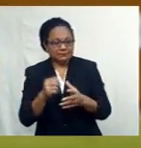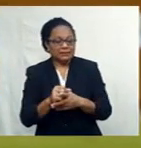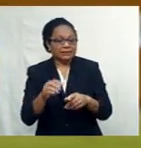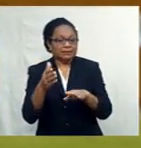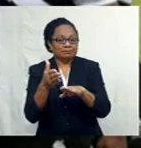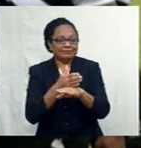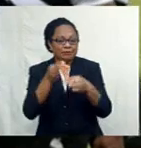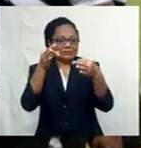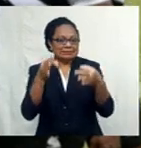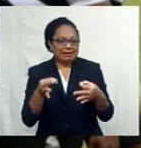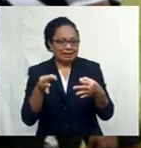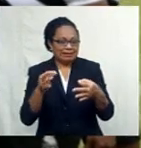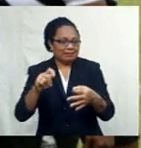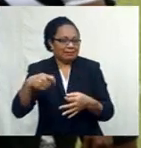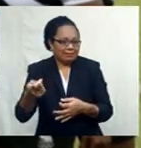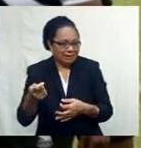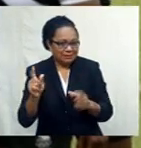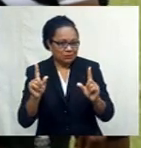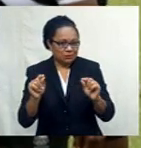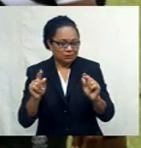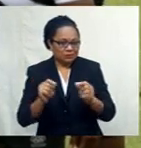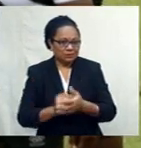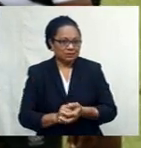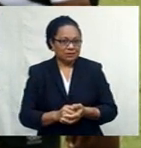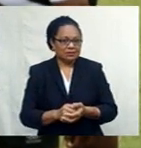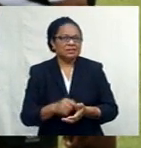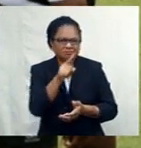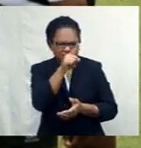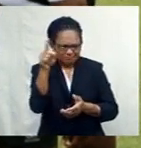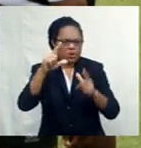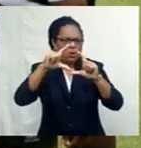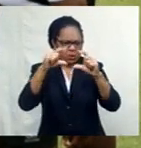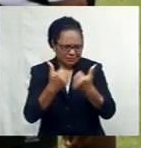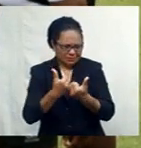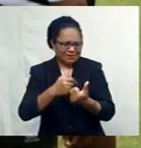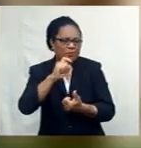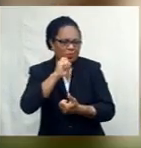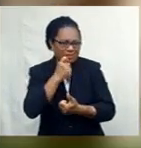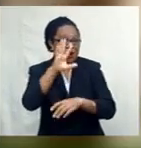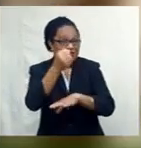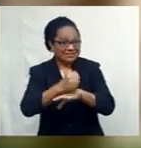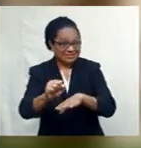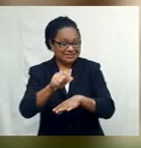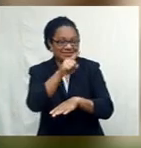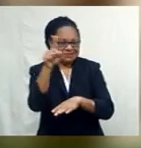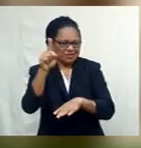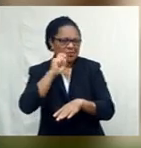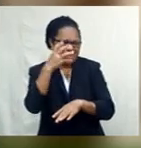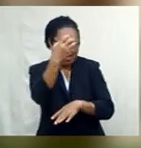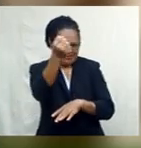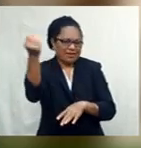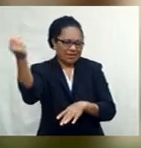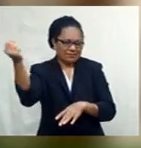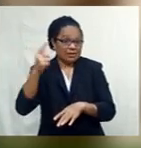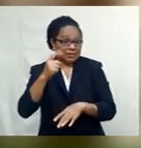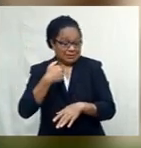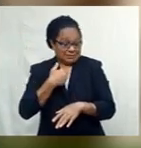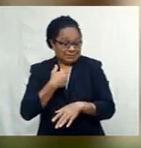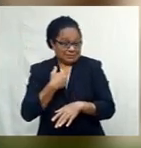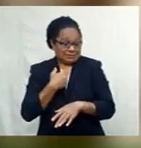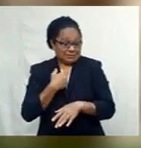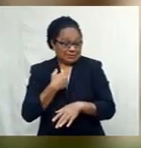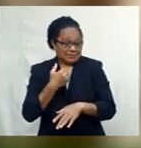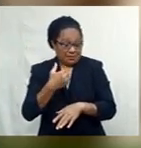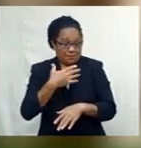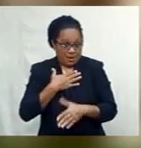the next step. There will always be contracts and offers coming from overseas, but you know, for me